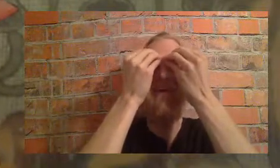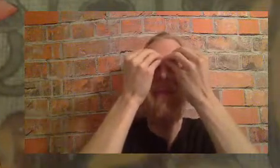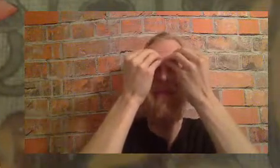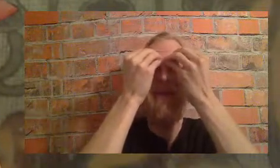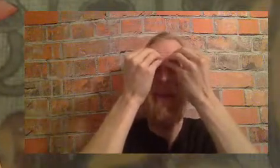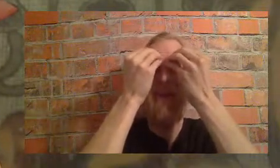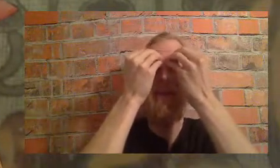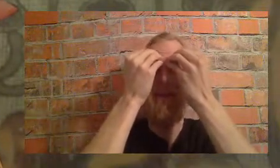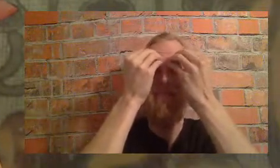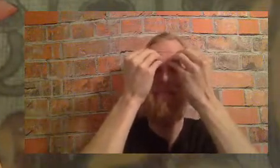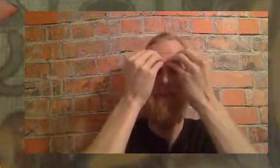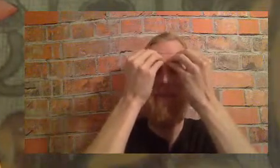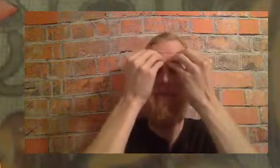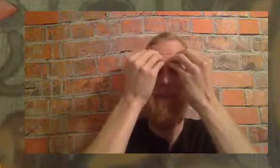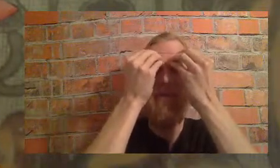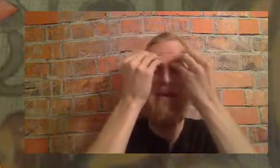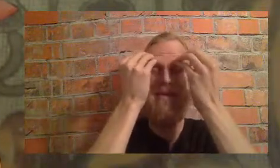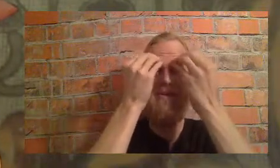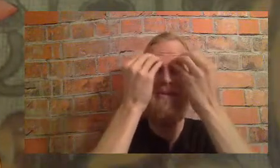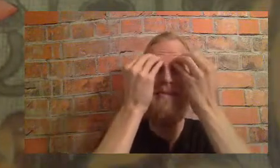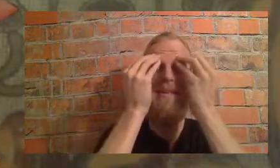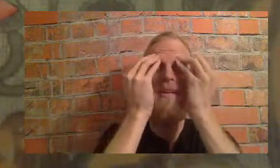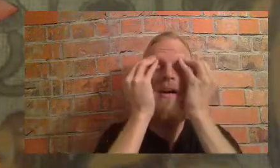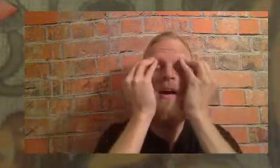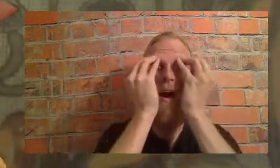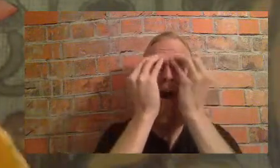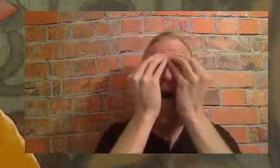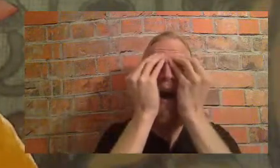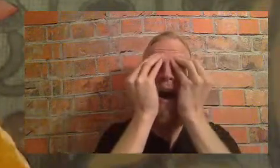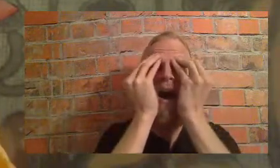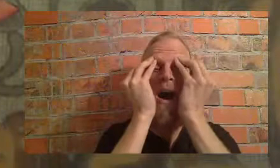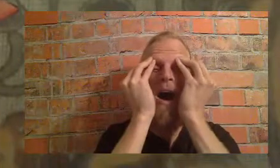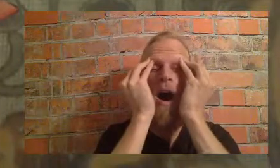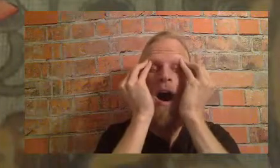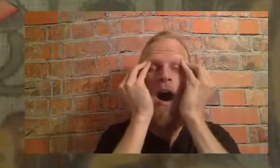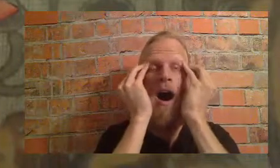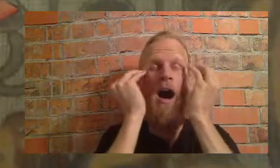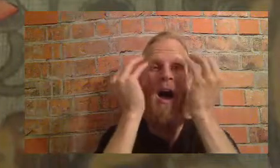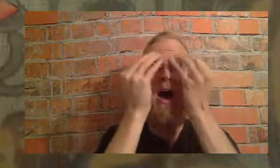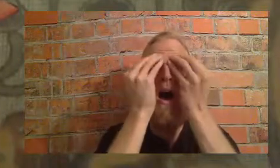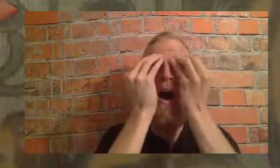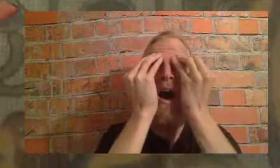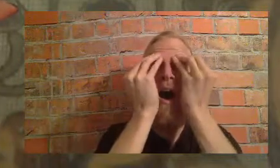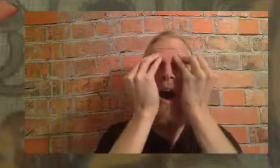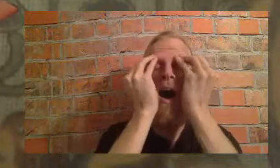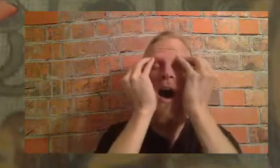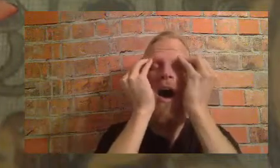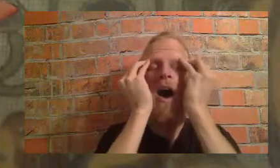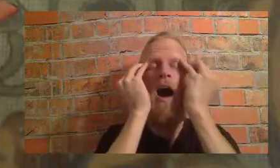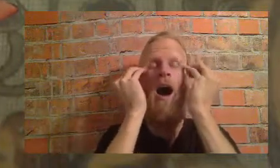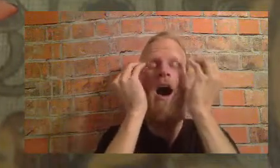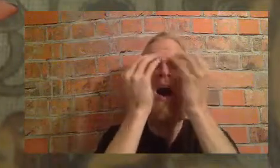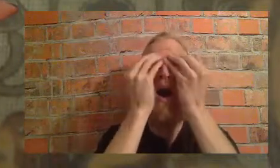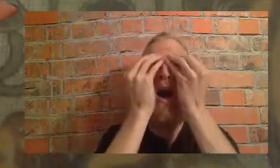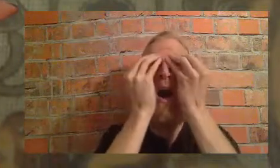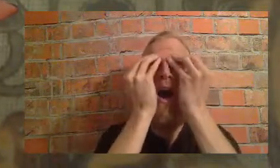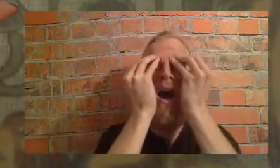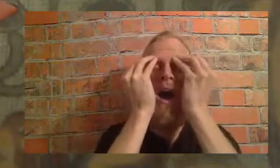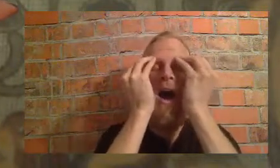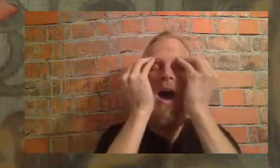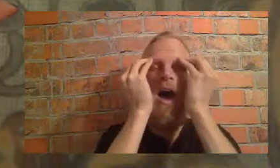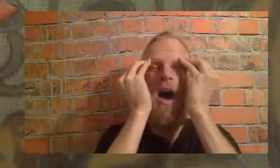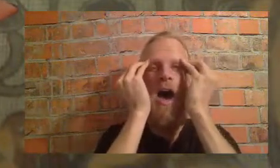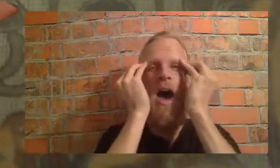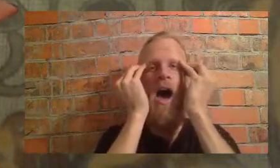I blame everybody. I blame the government. I blame the culture. I blame men. I blame women. Who